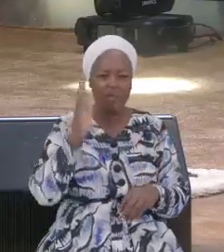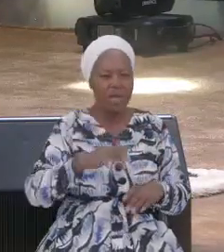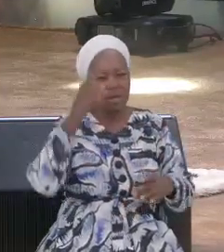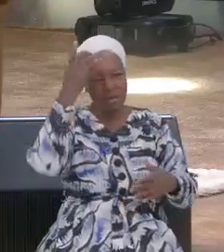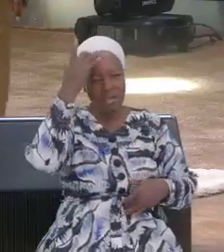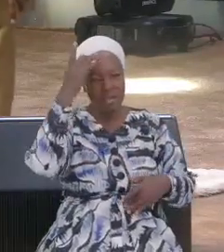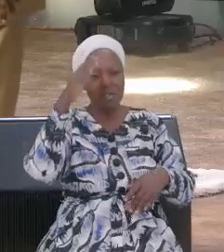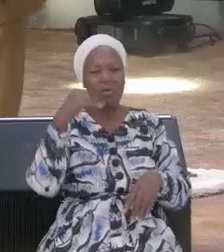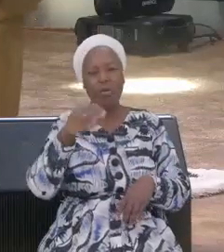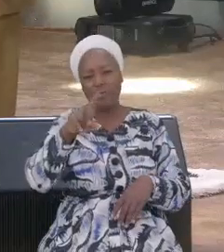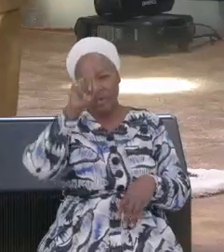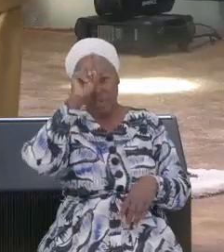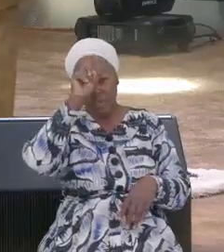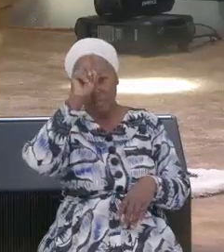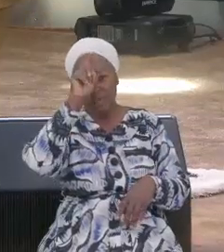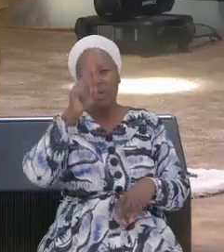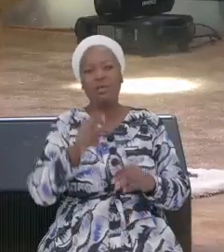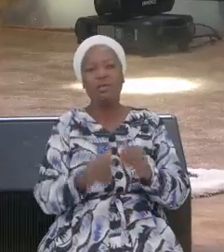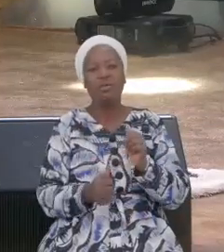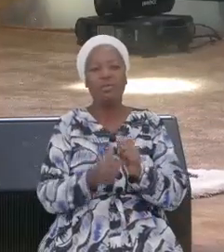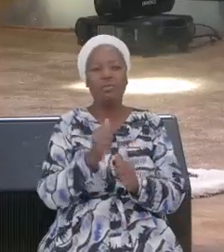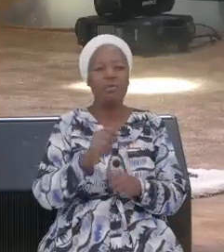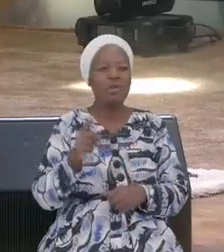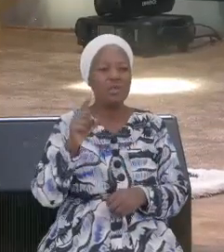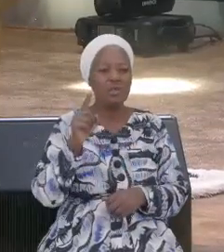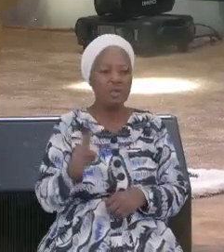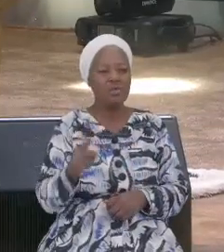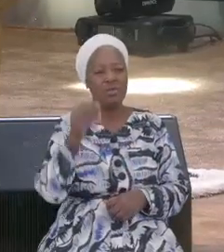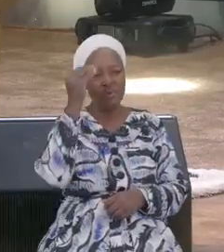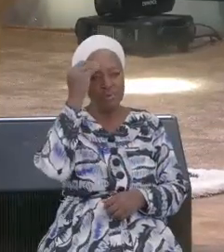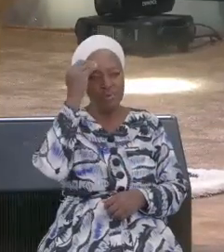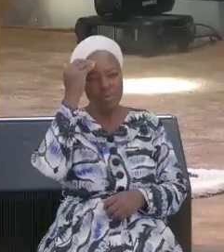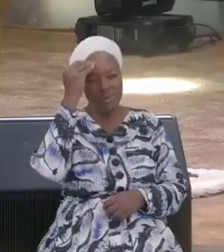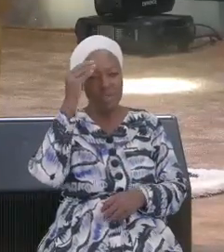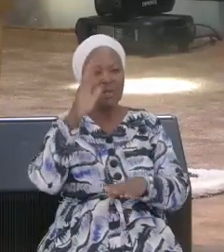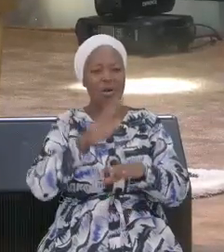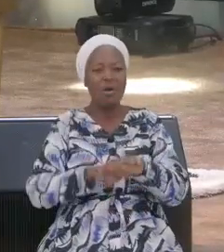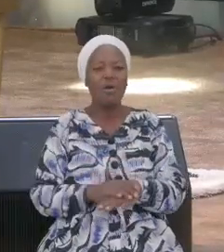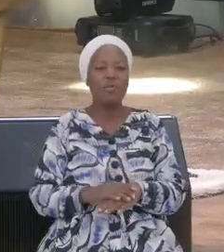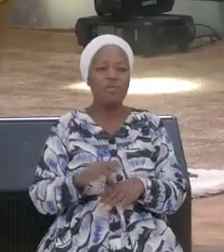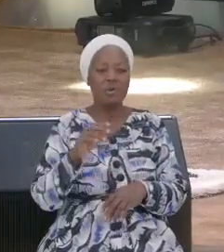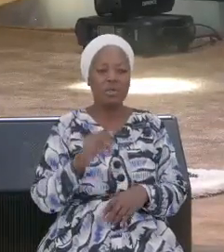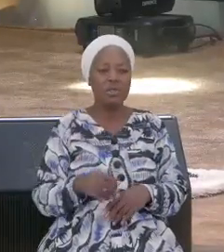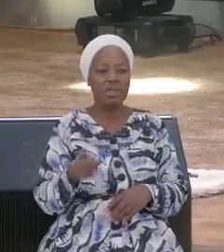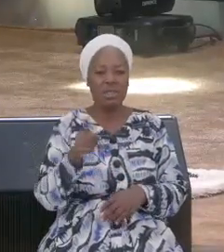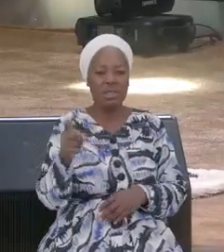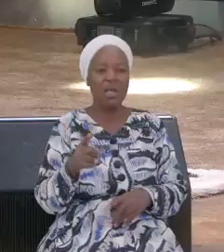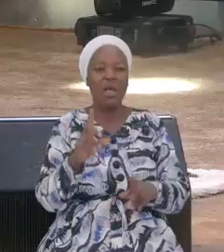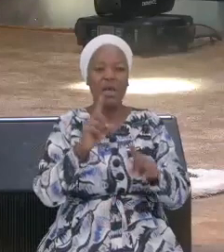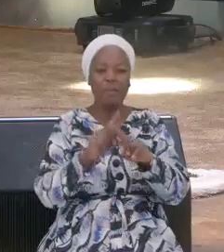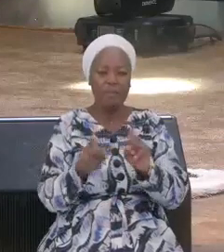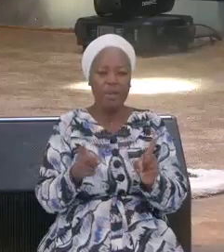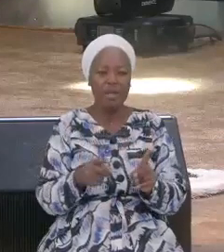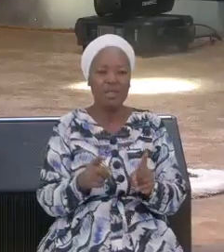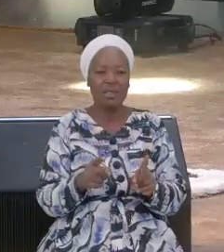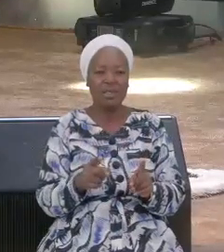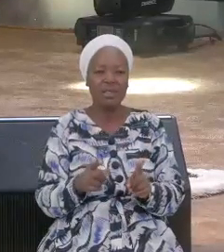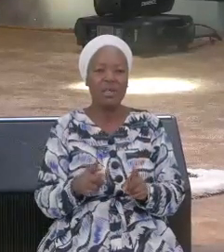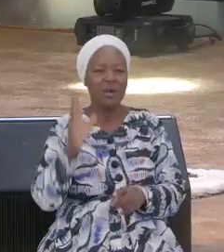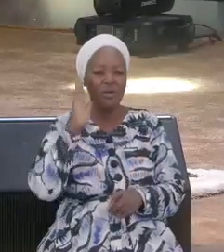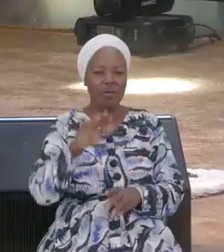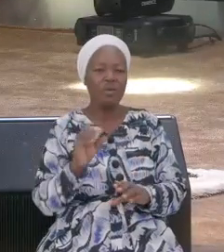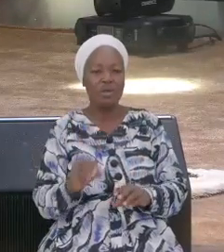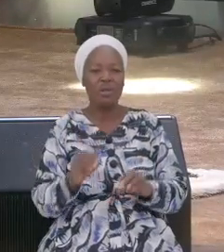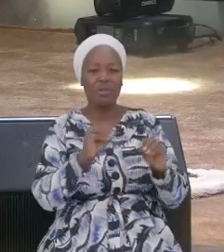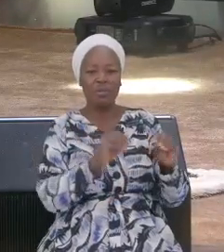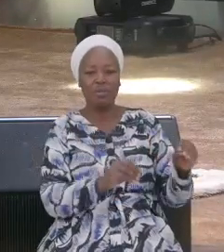diseases of Egypt which thou knowest upon thee, but he will lay